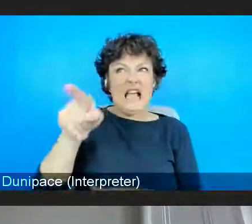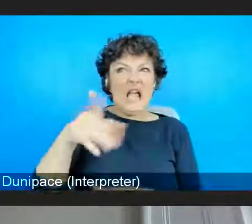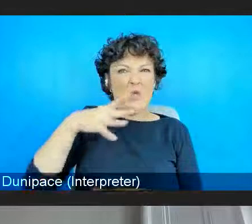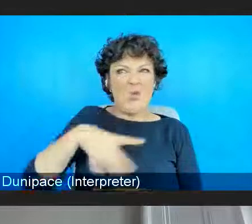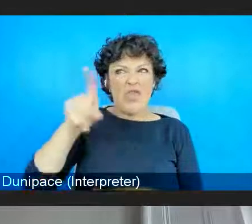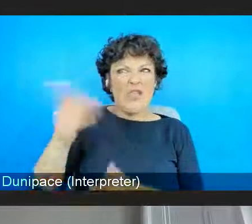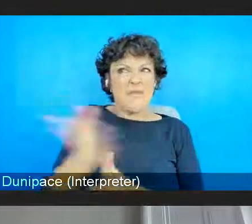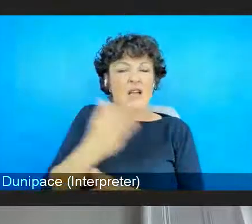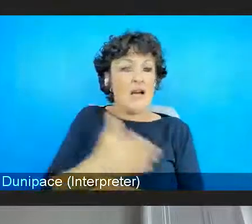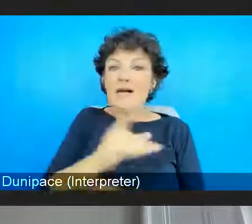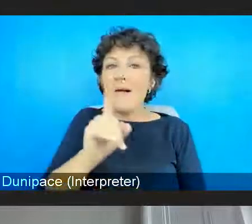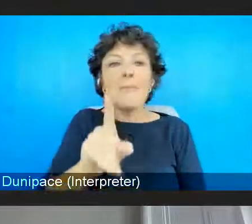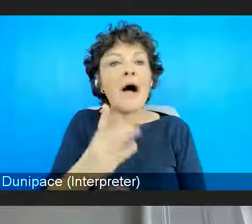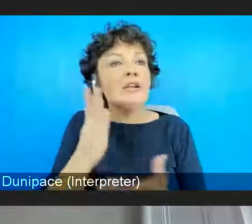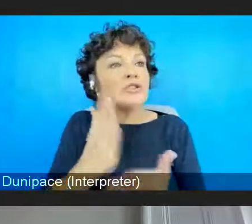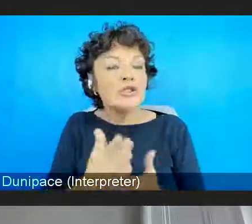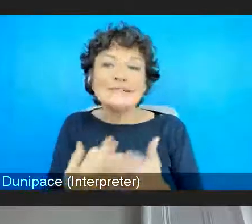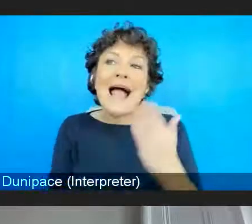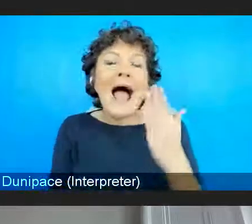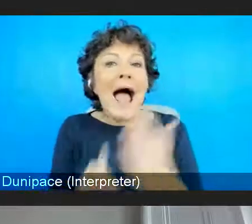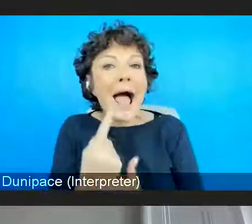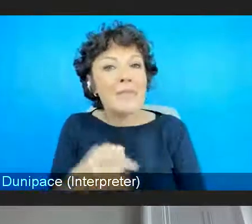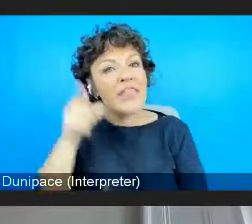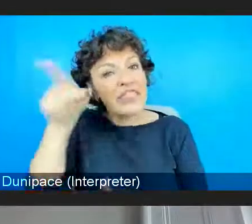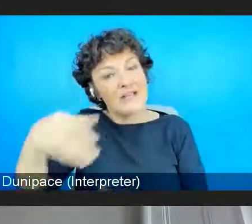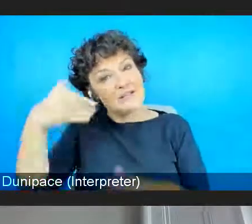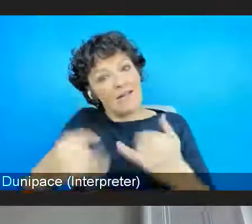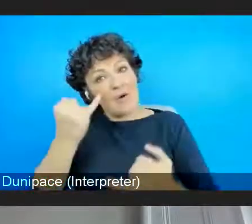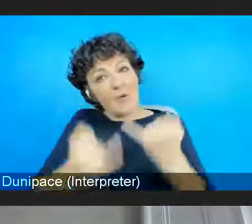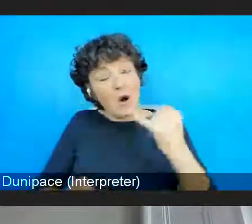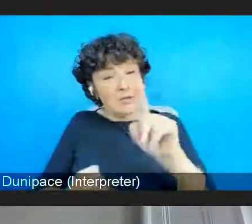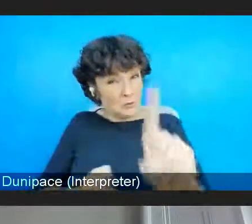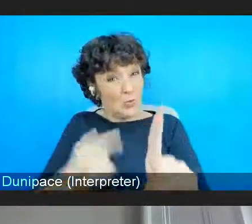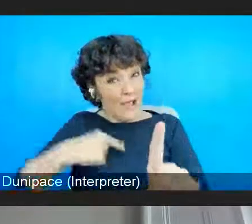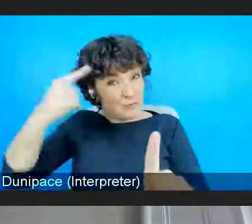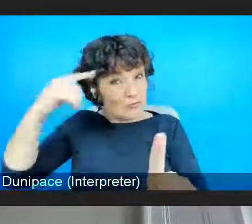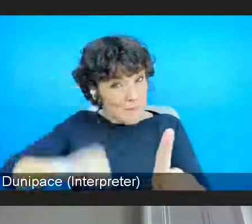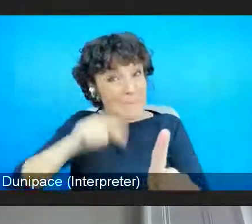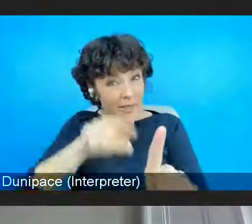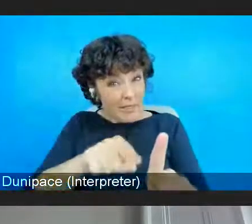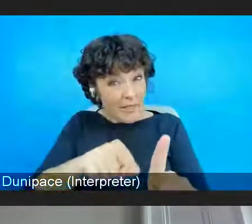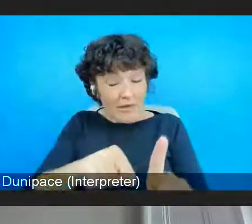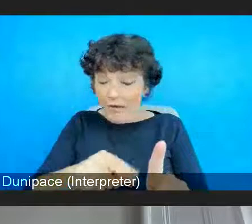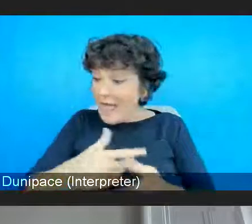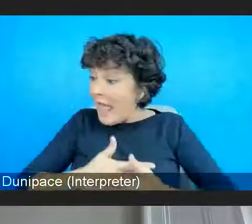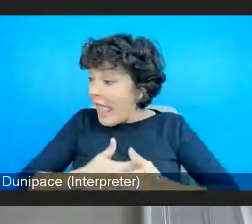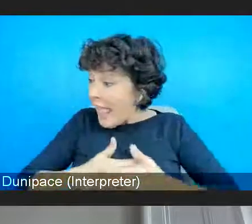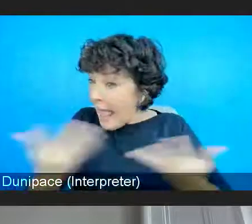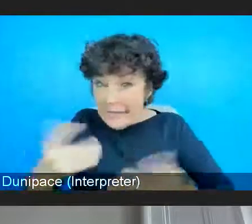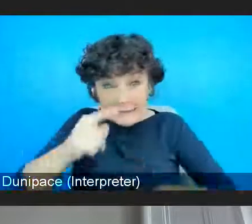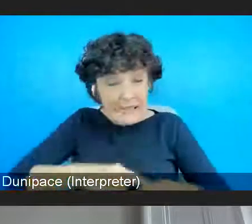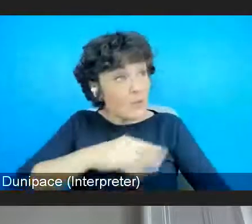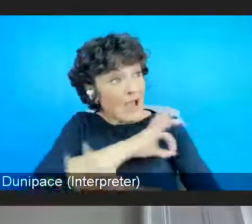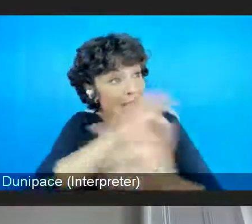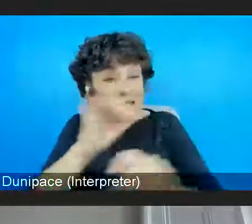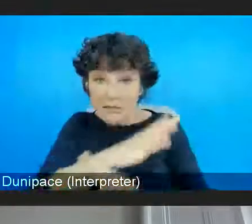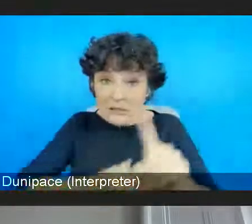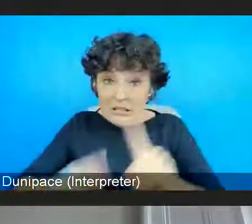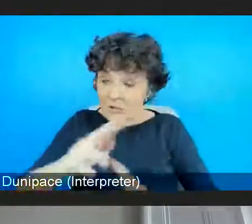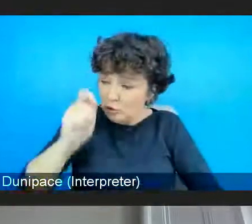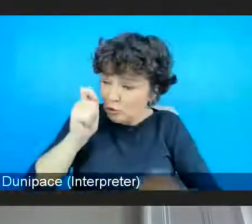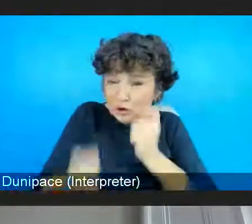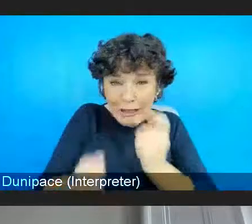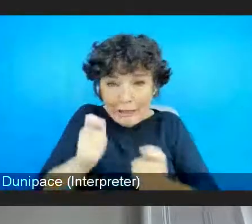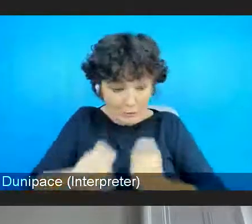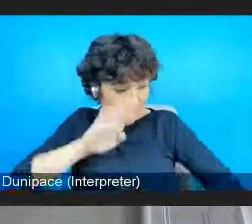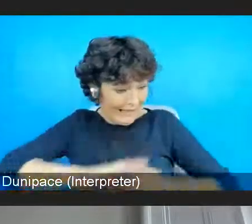that is exactly the point we need to look at it, that when we are expecting society or a community to make change into their habits, asking